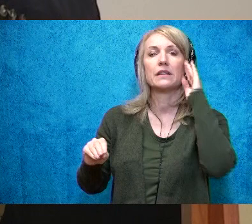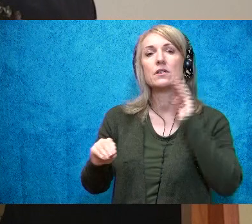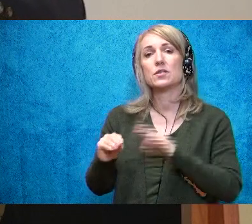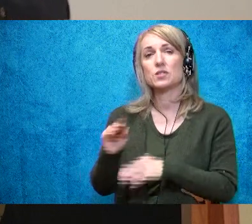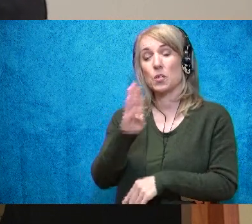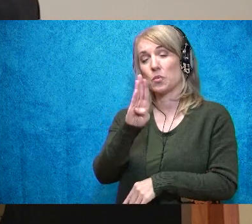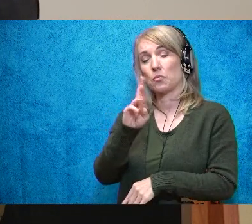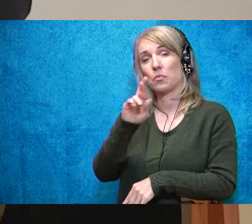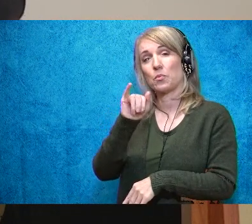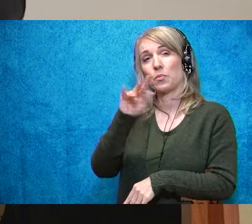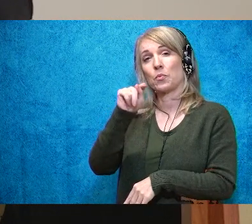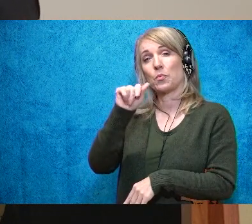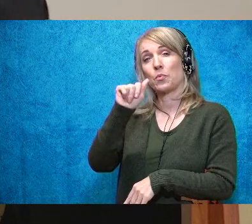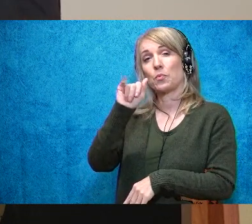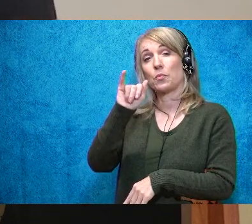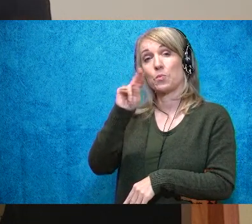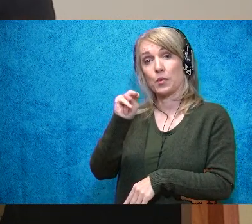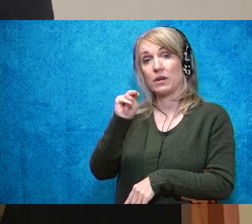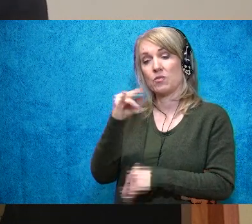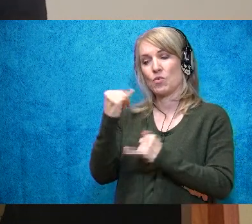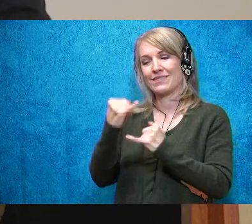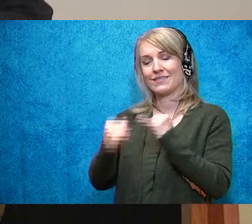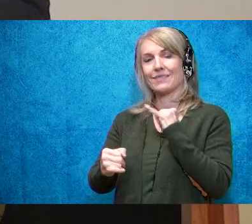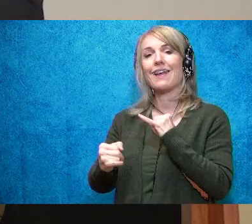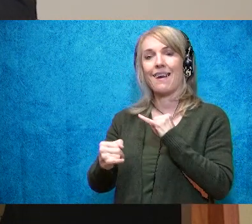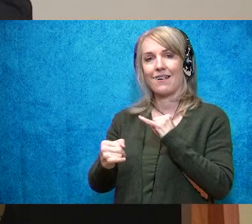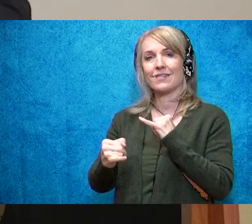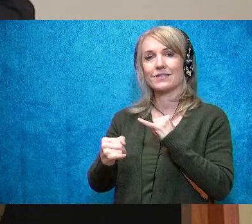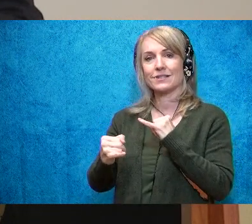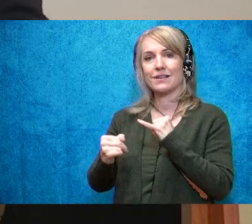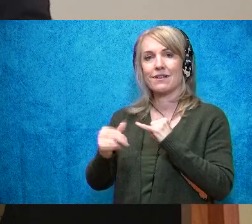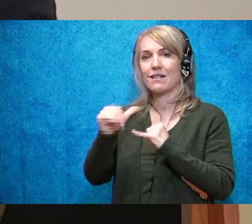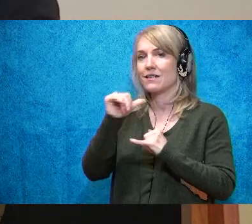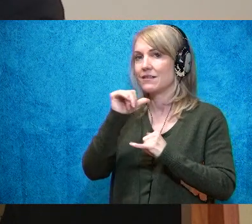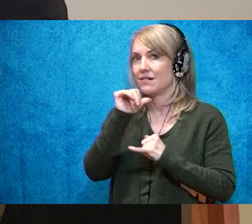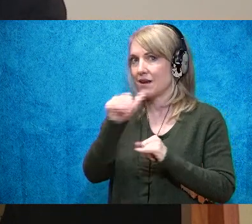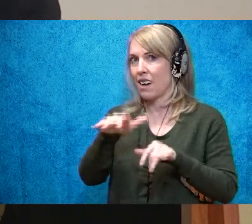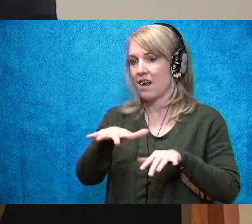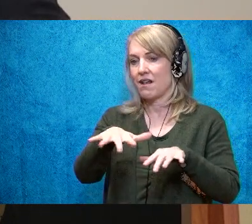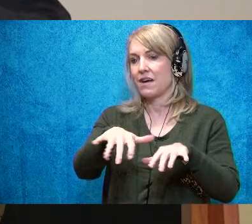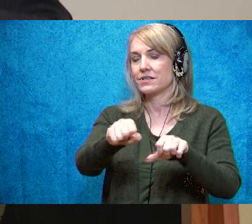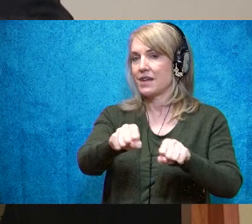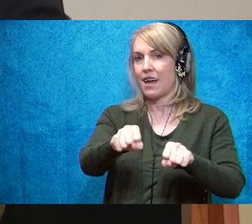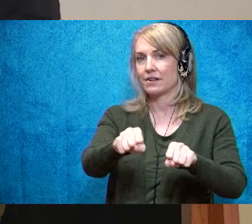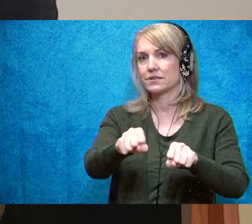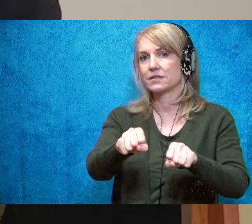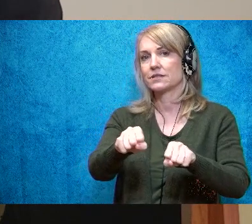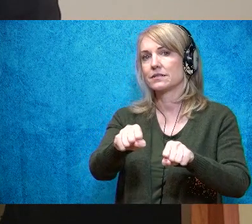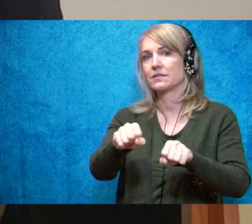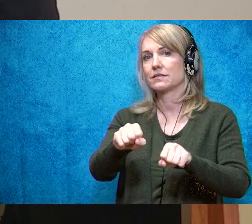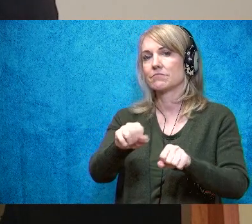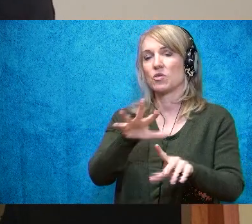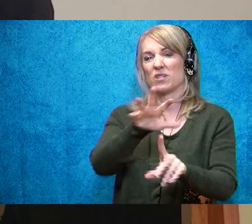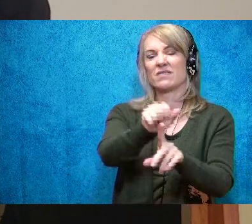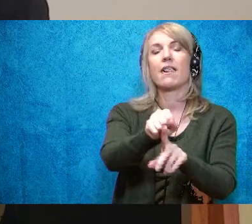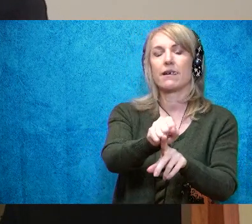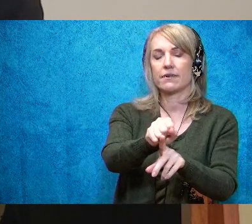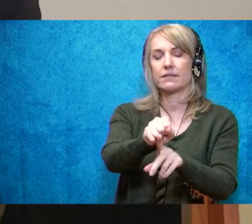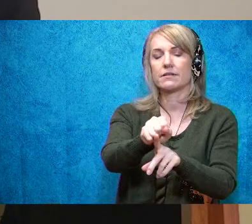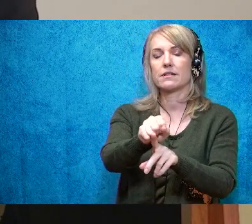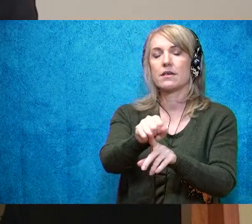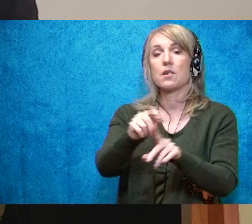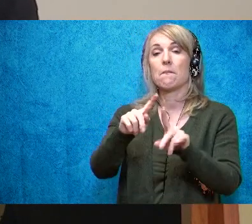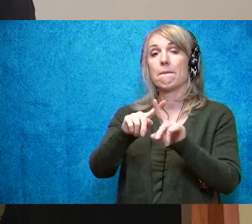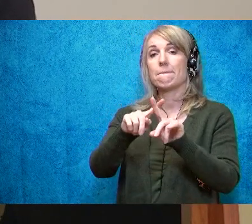fighting, that's not conquered by the Nazis, you see Hitler begin but bombing London and